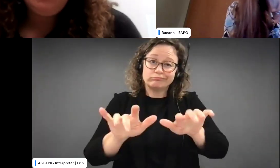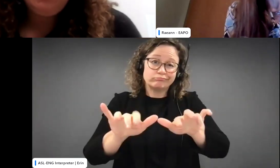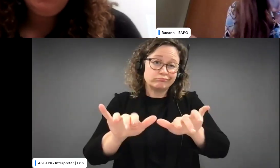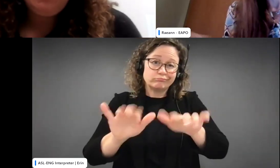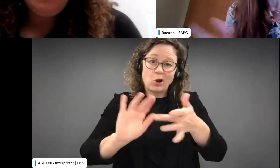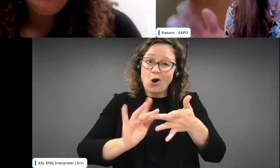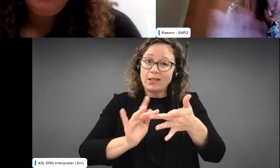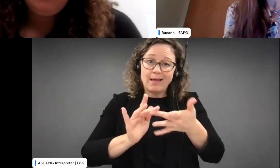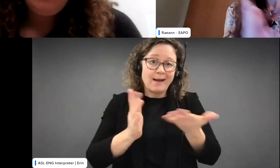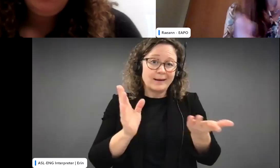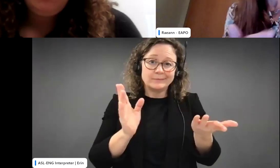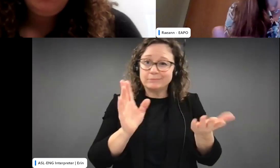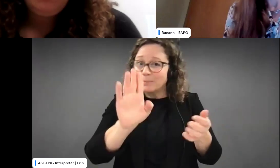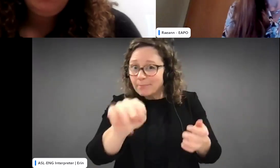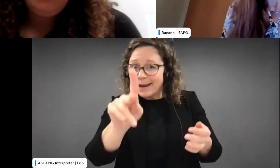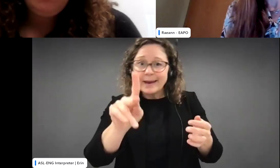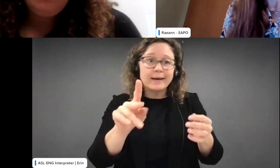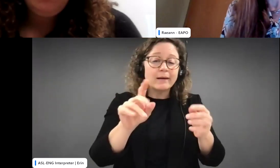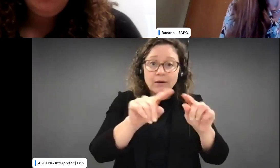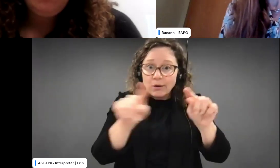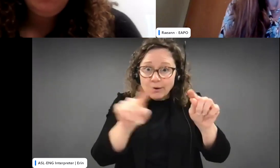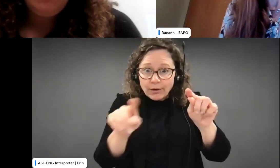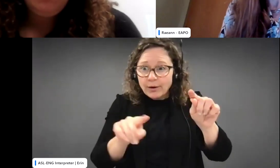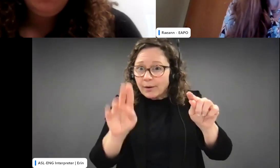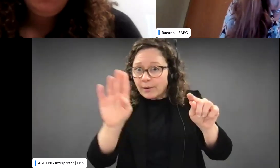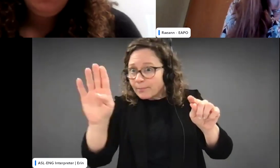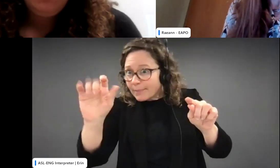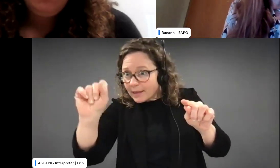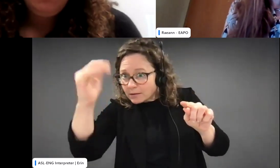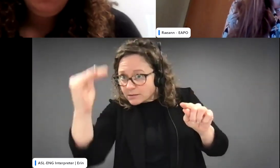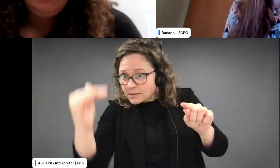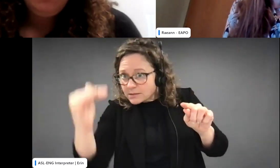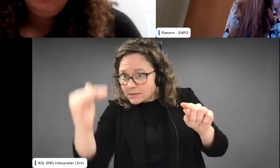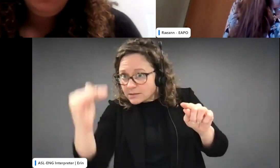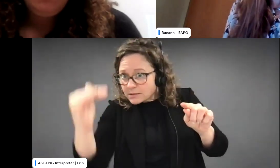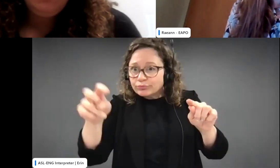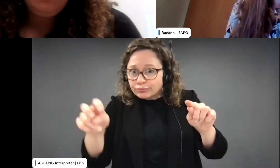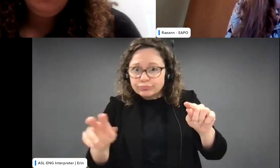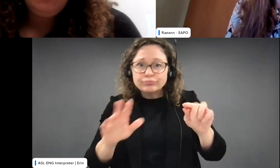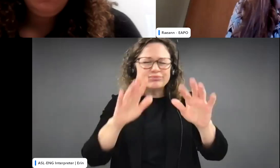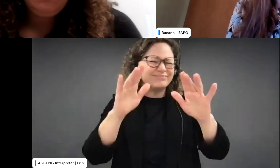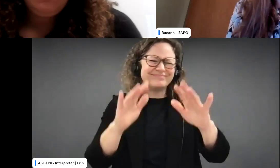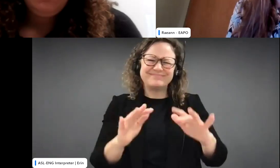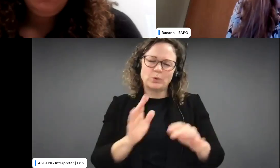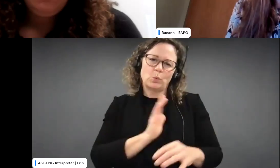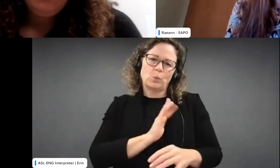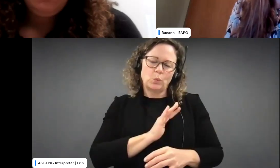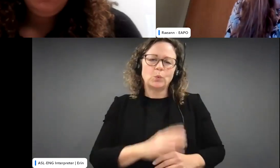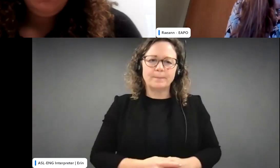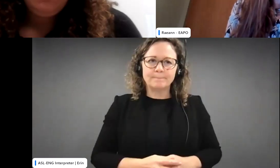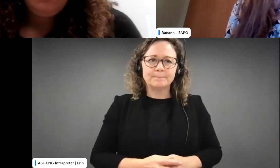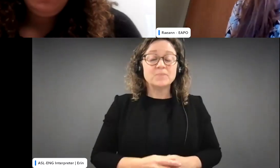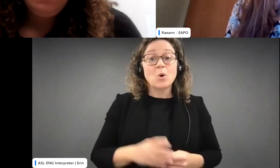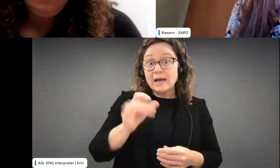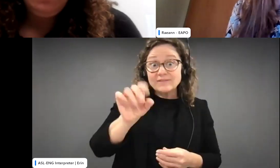ease, right? So you can pay your bills and that kind of thing. So again, just setting up going into the bank, asking for some